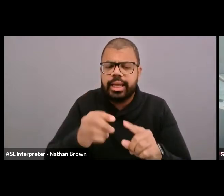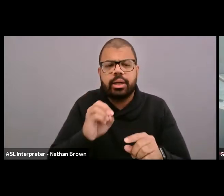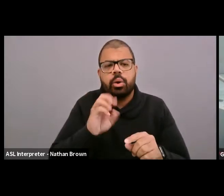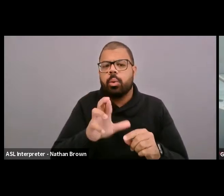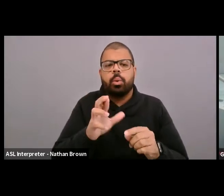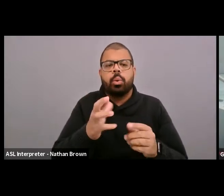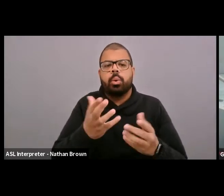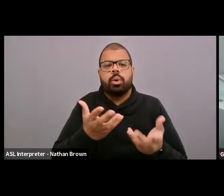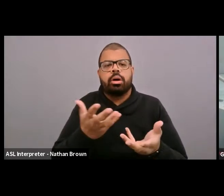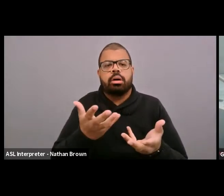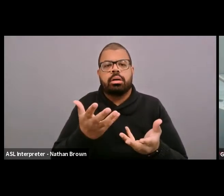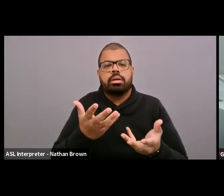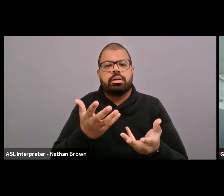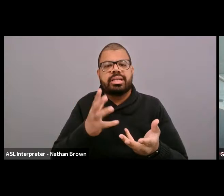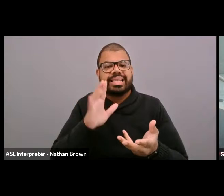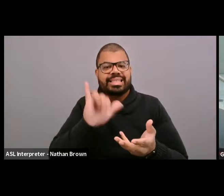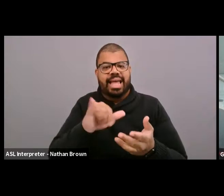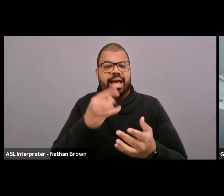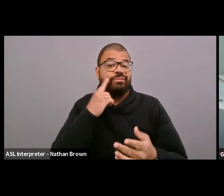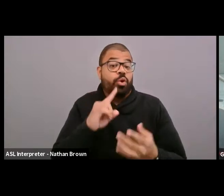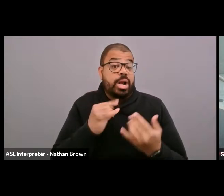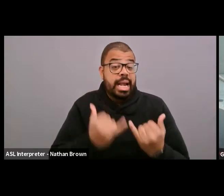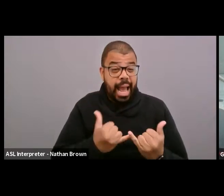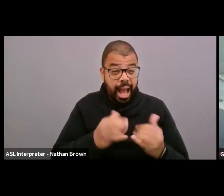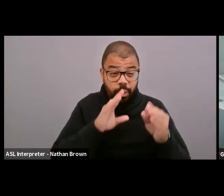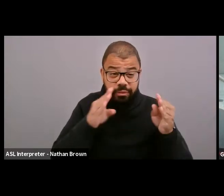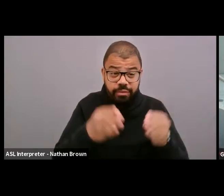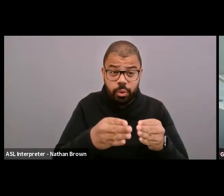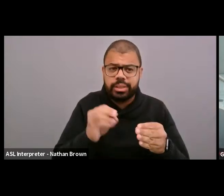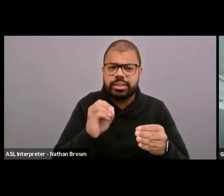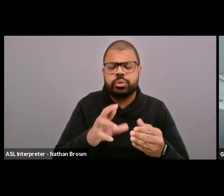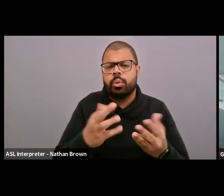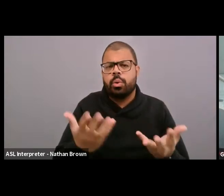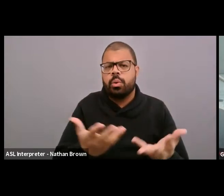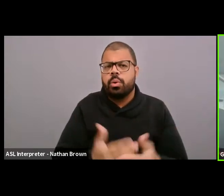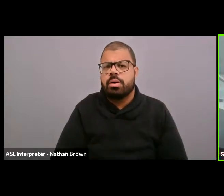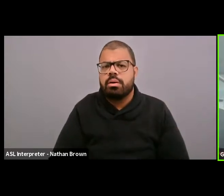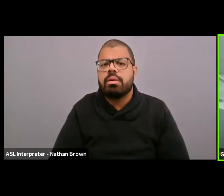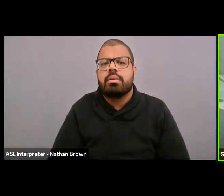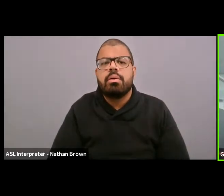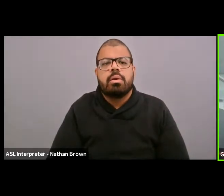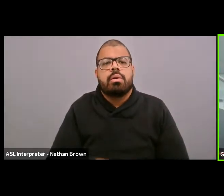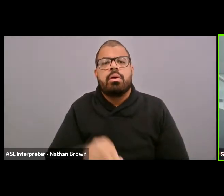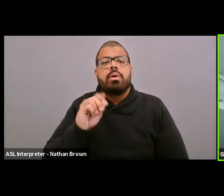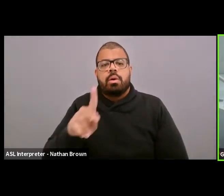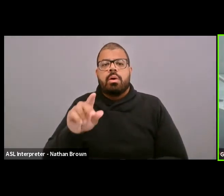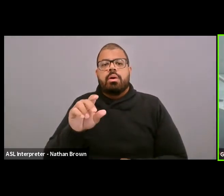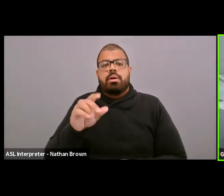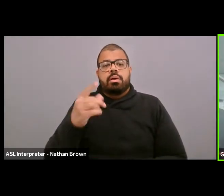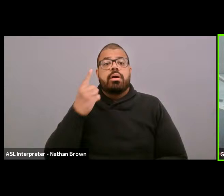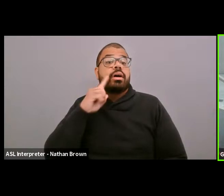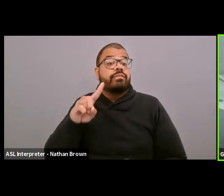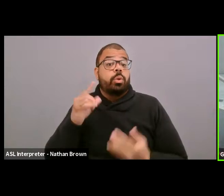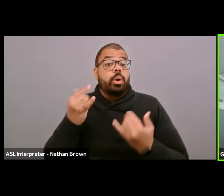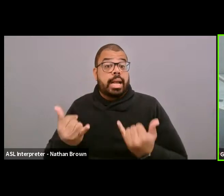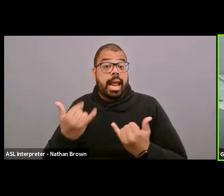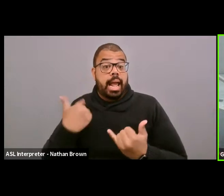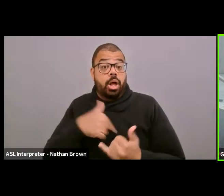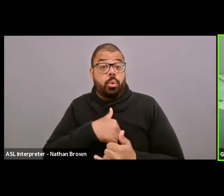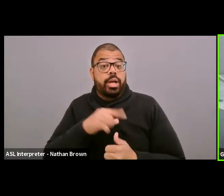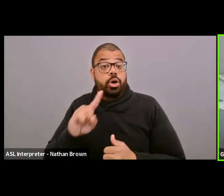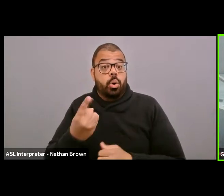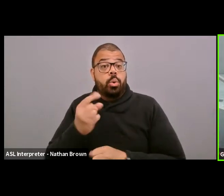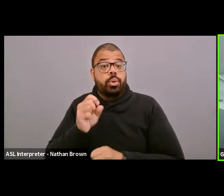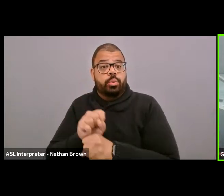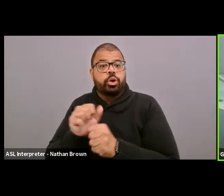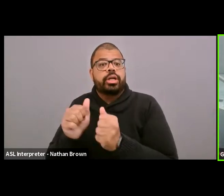just the focus for the foreseeable future? Okay, so for now, we are only working with athletics.